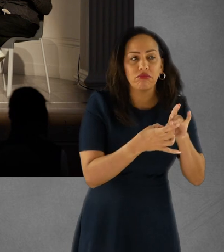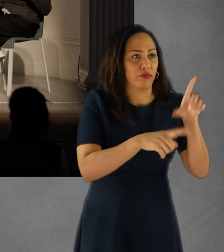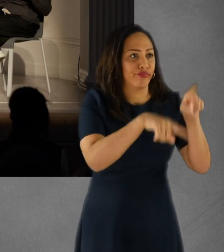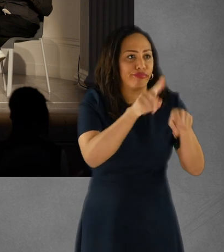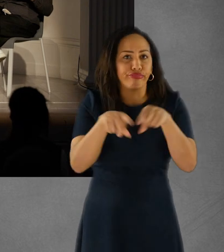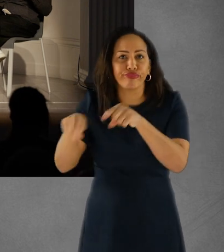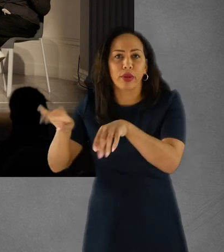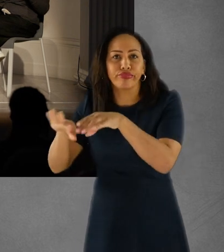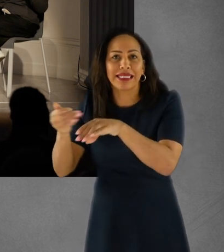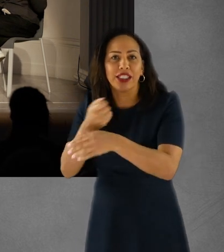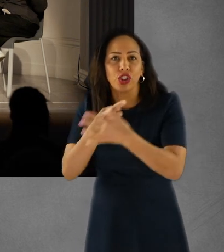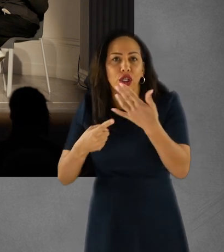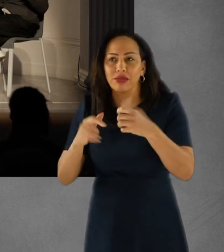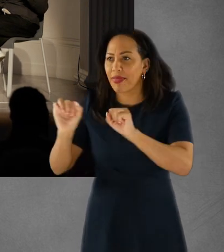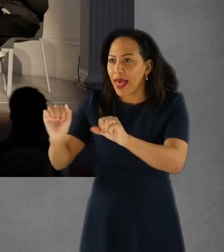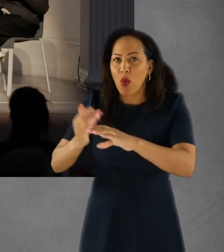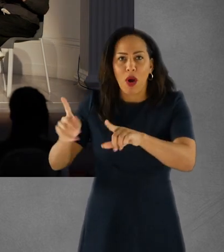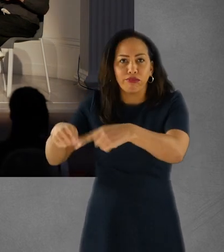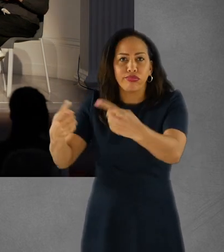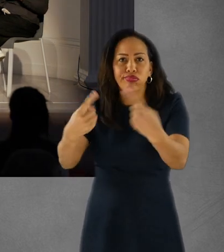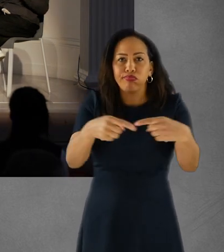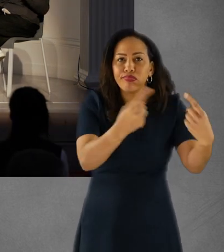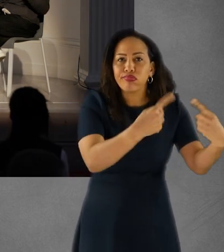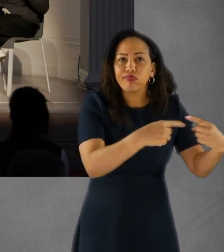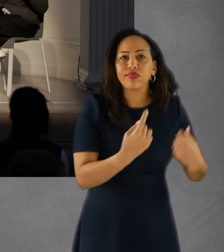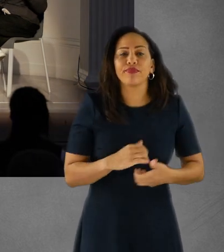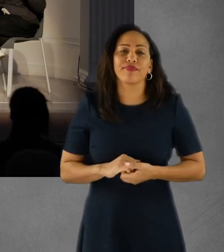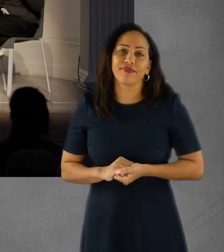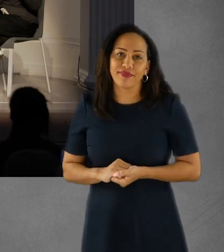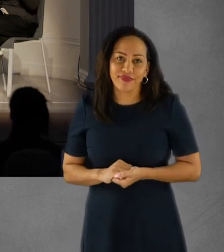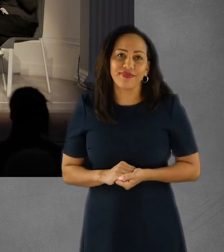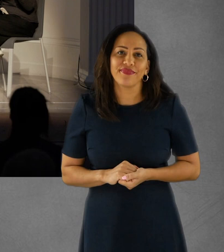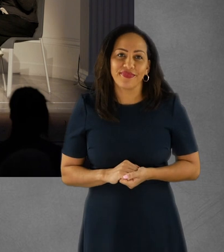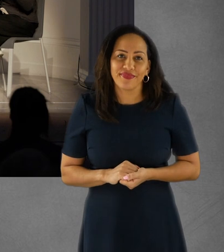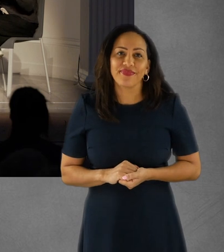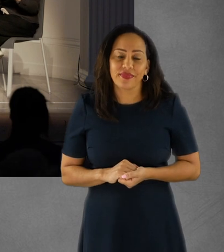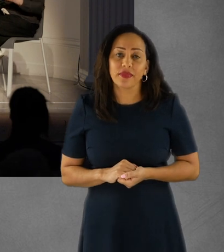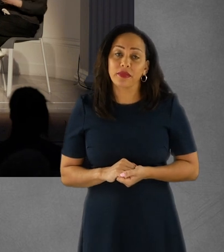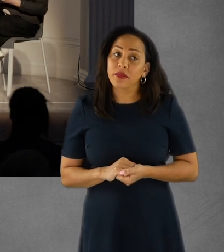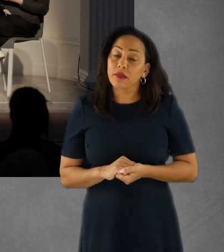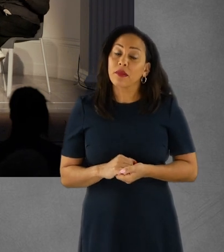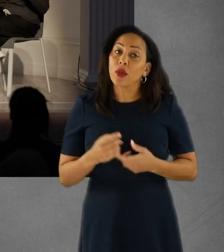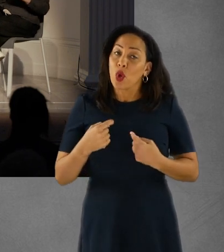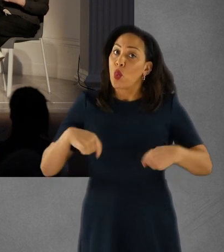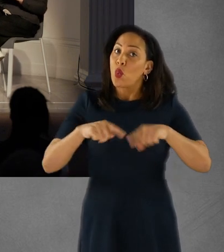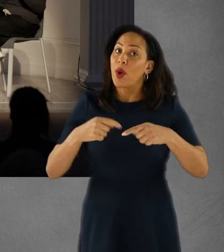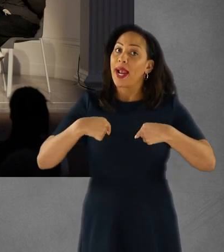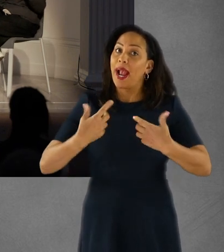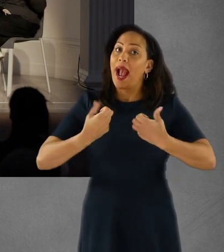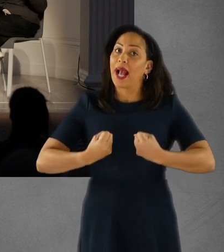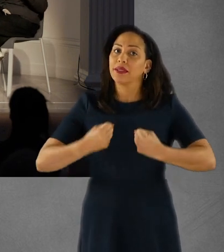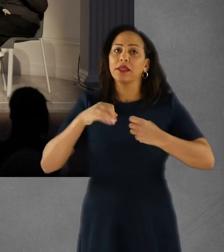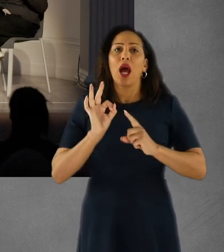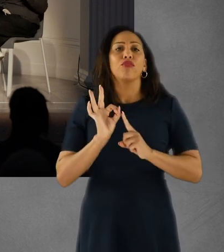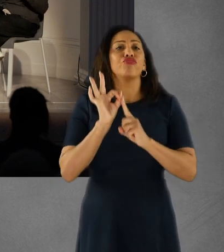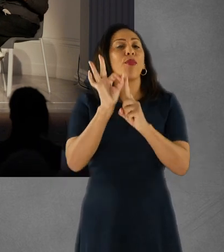different practitioners working in many different ways. And what we went to each of the artists